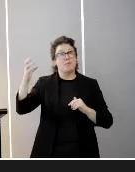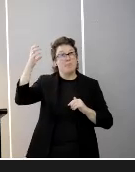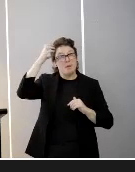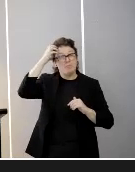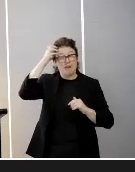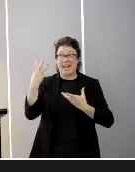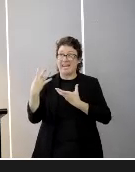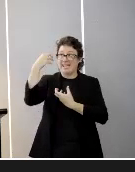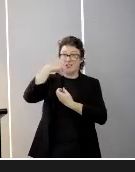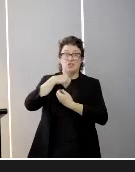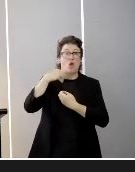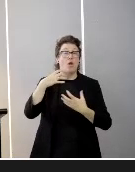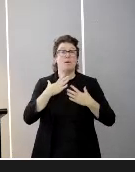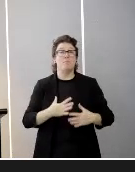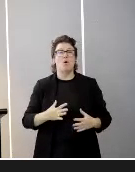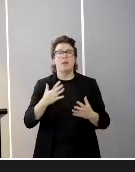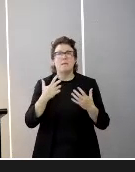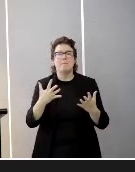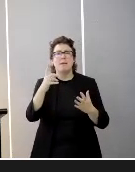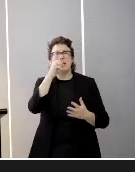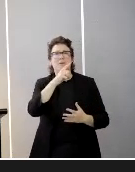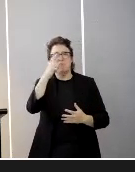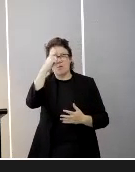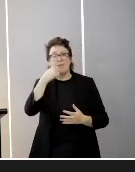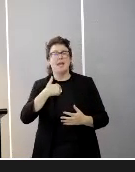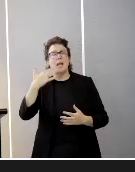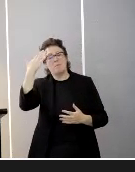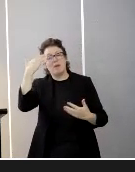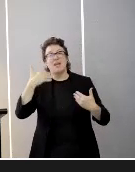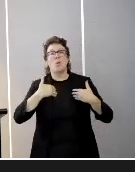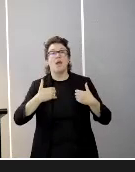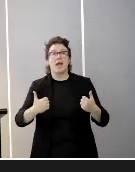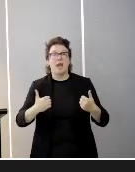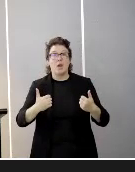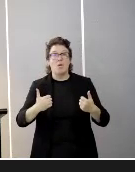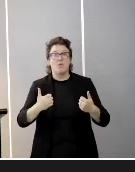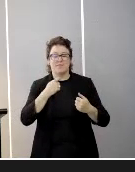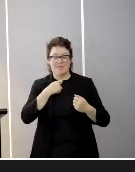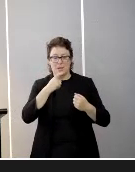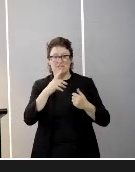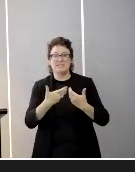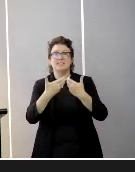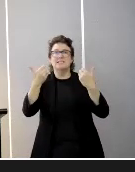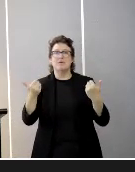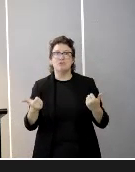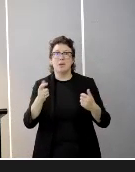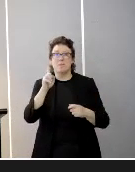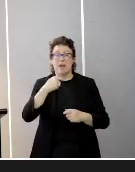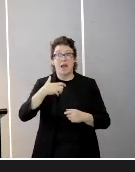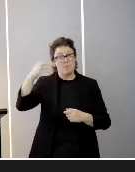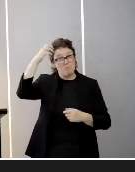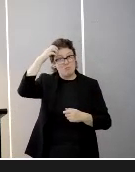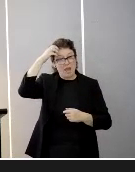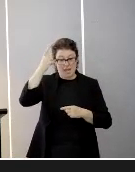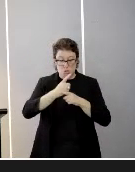inside the body. Many people think of our mental health and physical health as being two separate things, but our brain